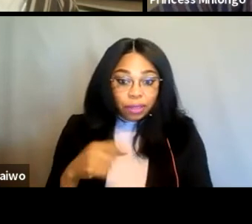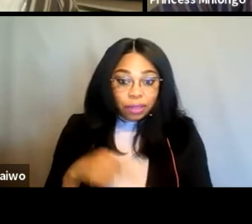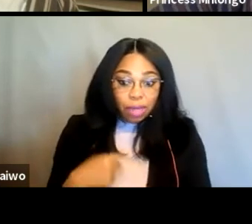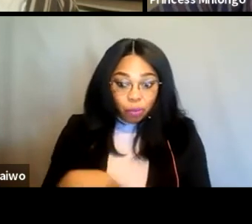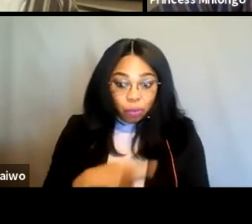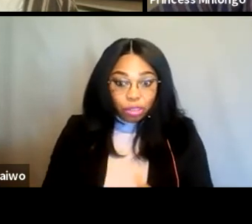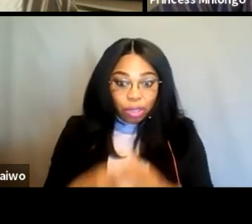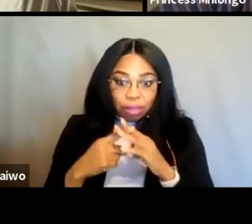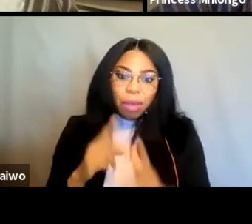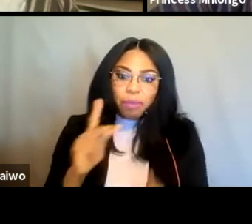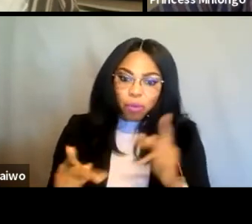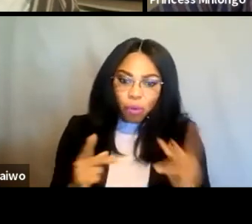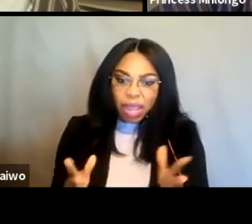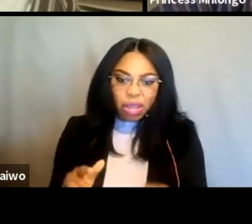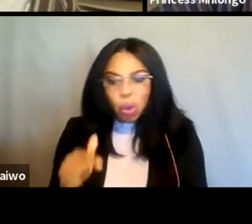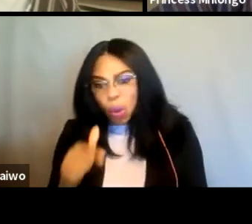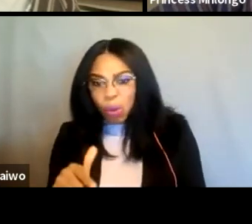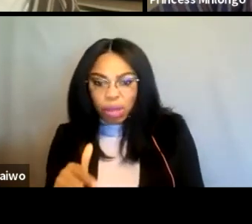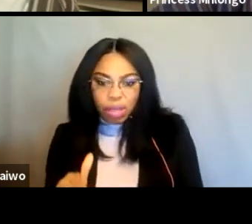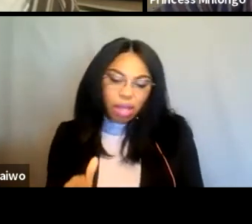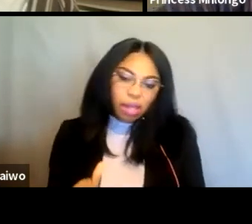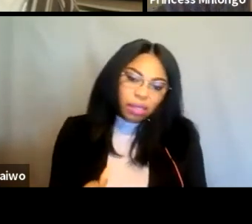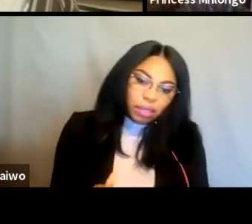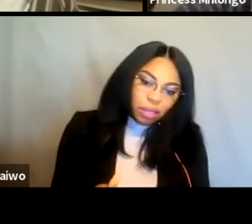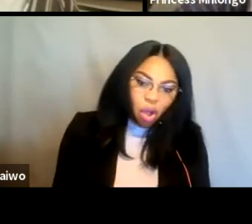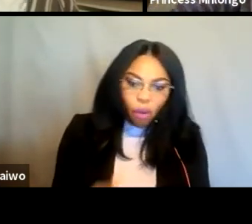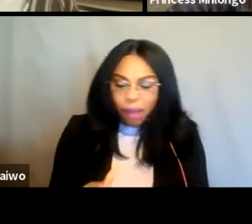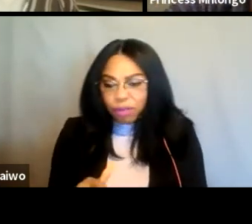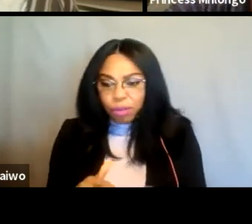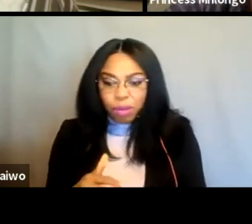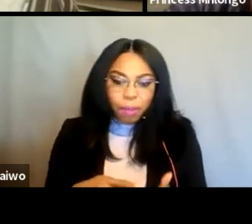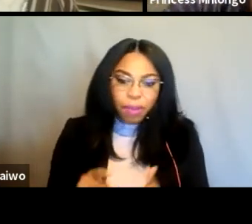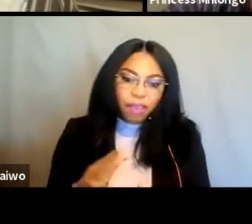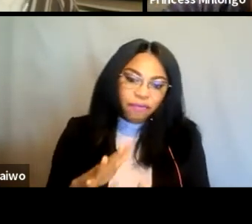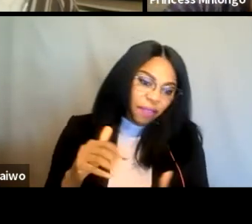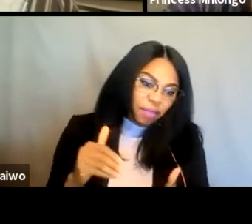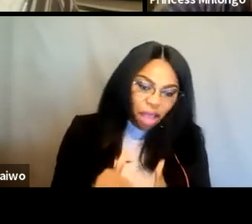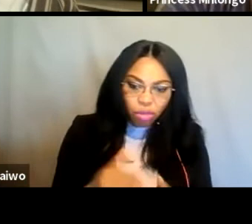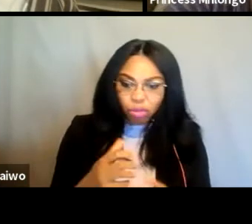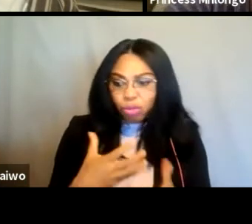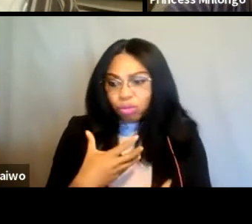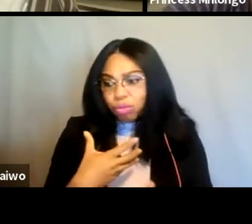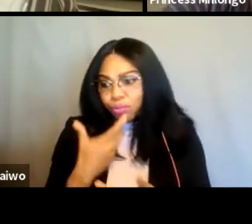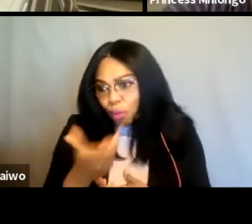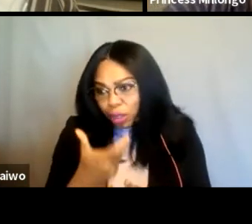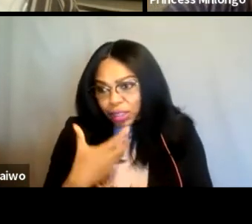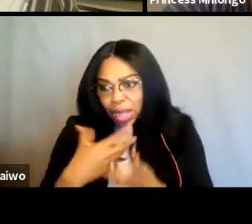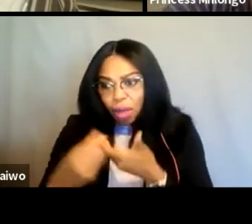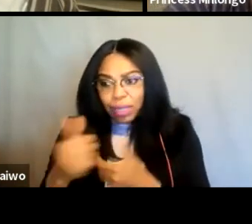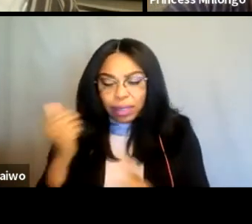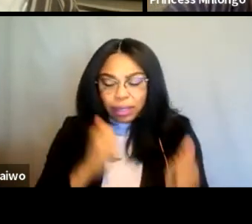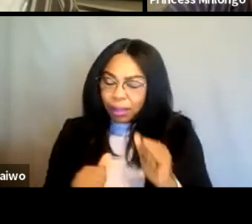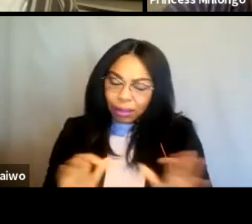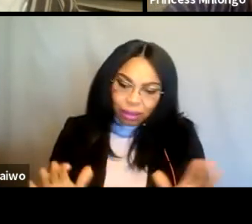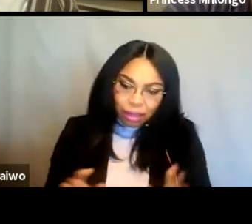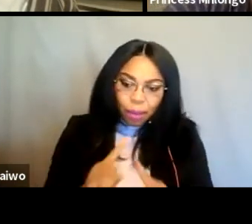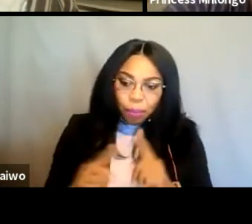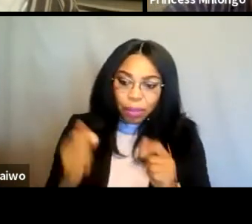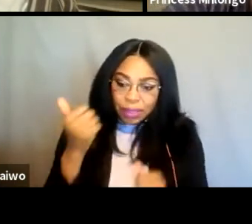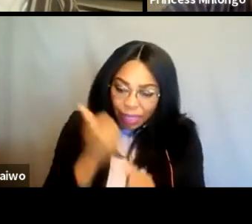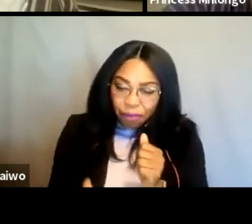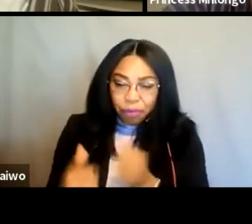were all about, you know, this play, not that they tell me to pay 5,000 to watch the play out outside and everything. But every producer